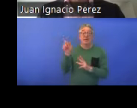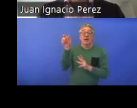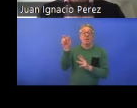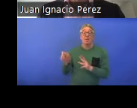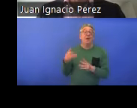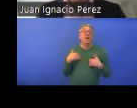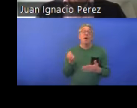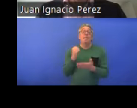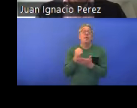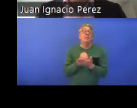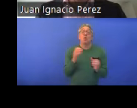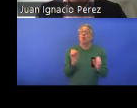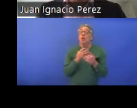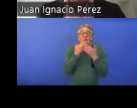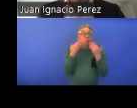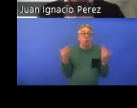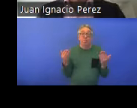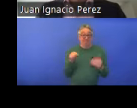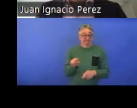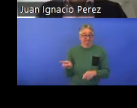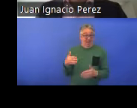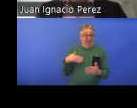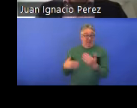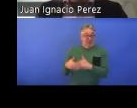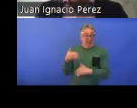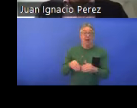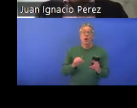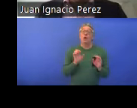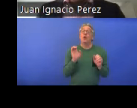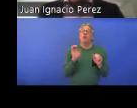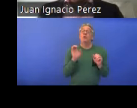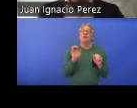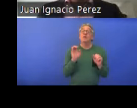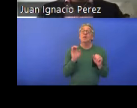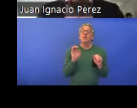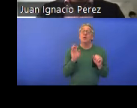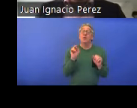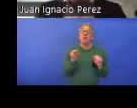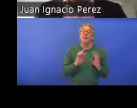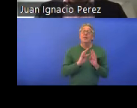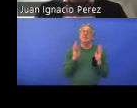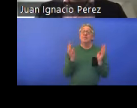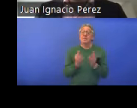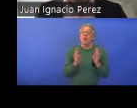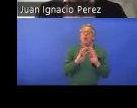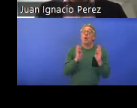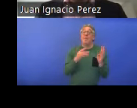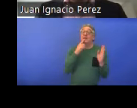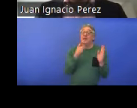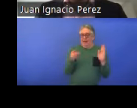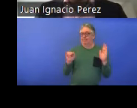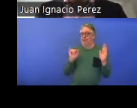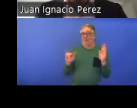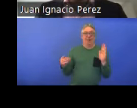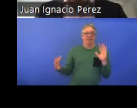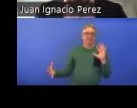statelessness persons with disabilities, mainly under Article 11 of the CPD